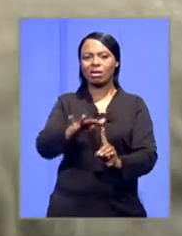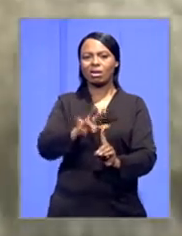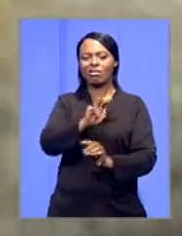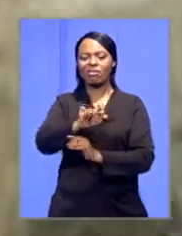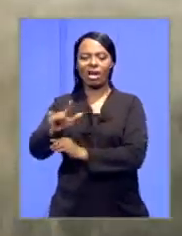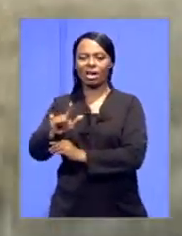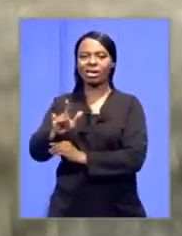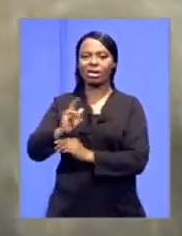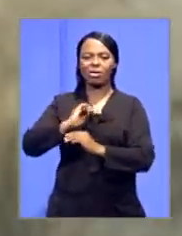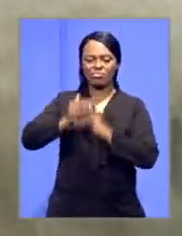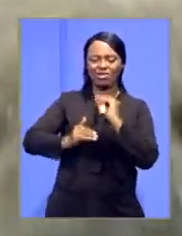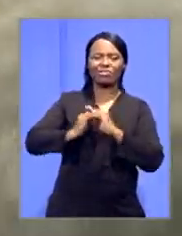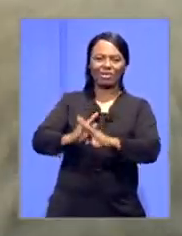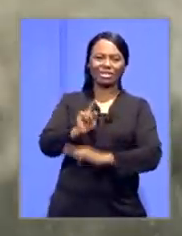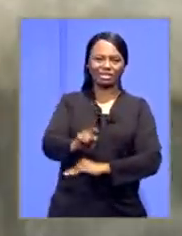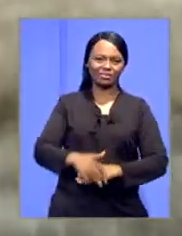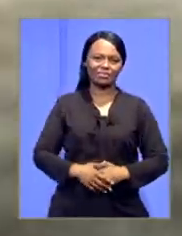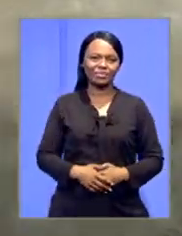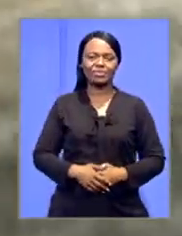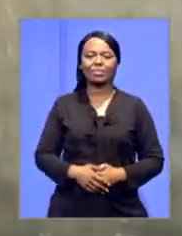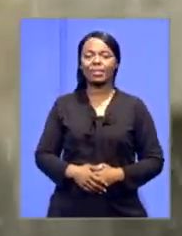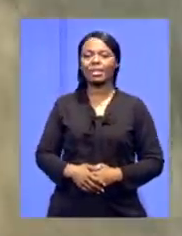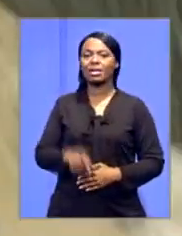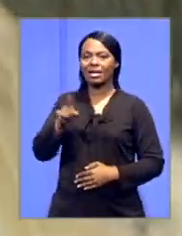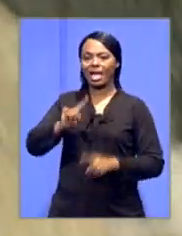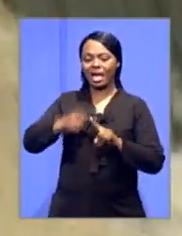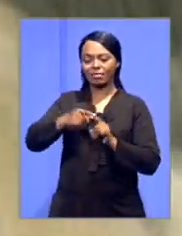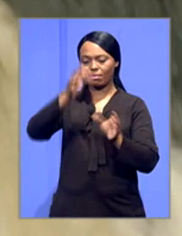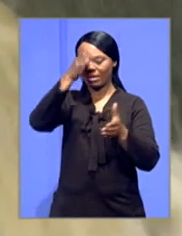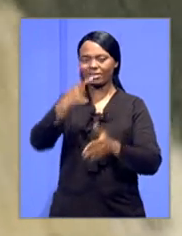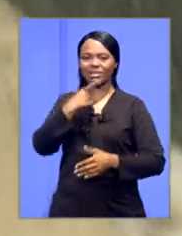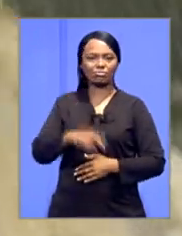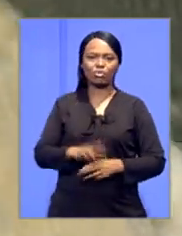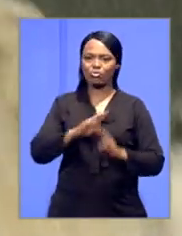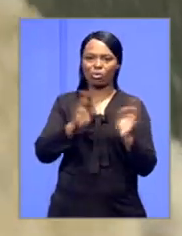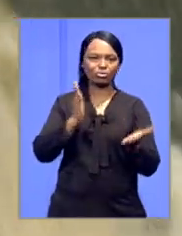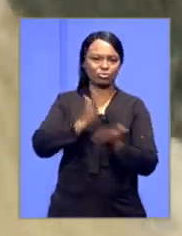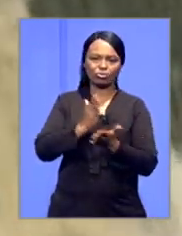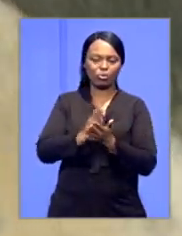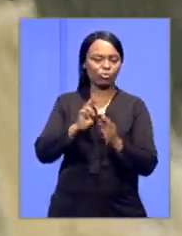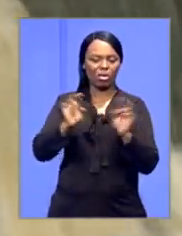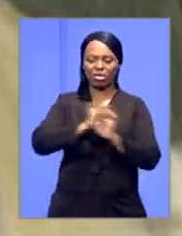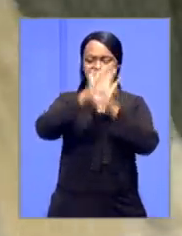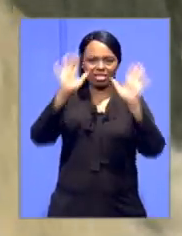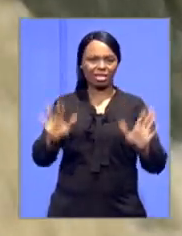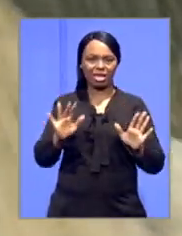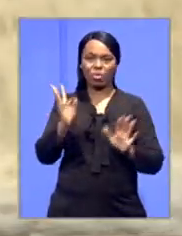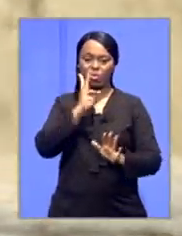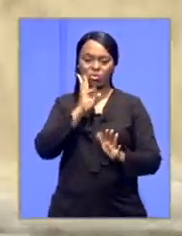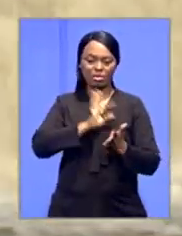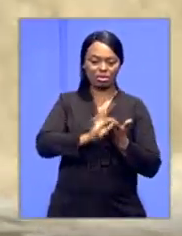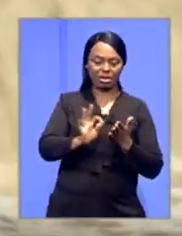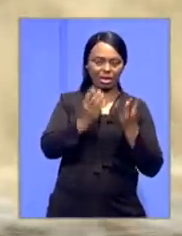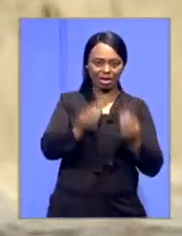vale. Moitseanape wa tsa metsi a re ga jaana ga go tshedimosetso e e lekaneng go ka samagana le kgotlhelego ya metsi a baagi